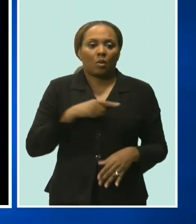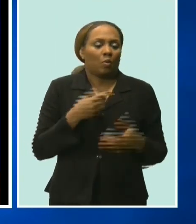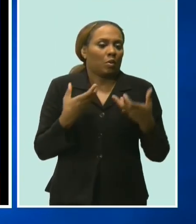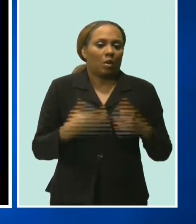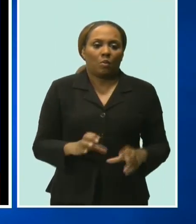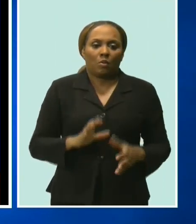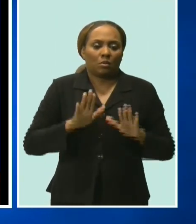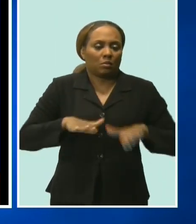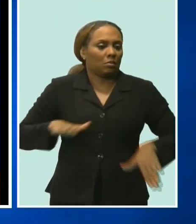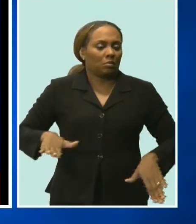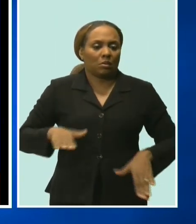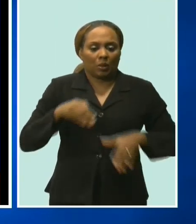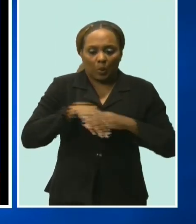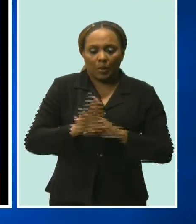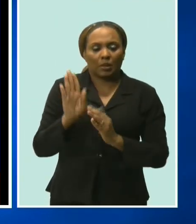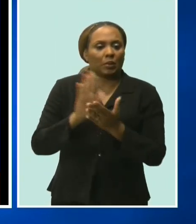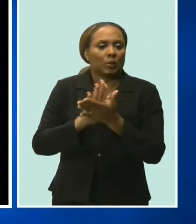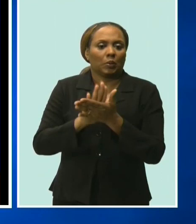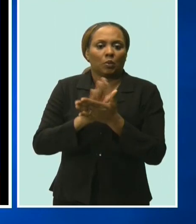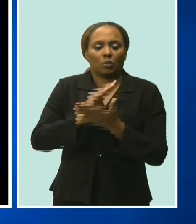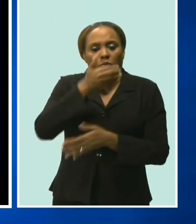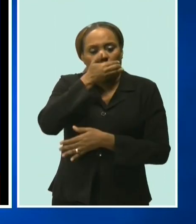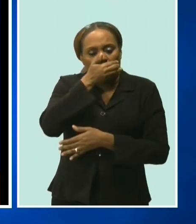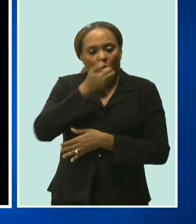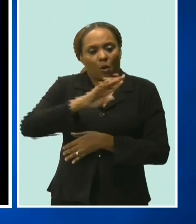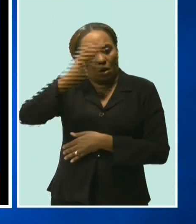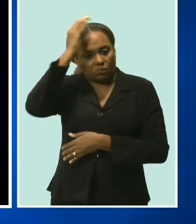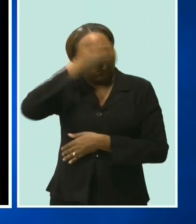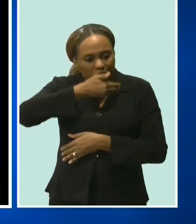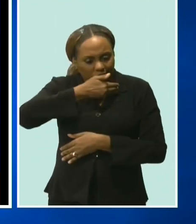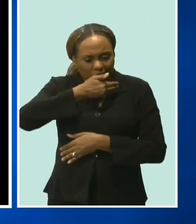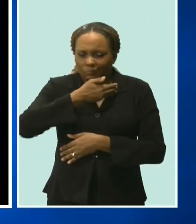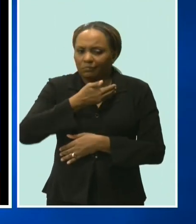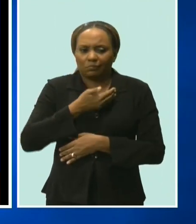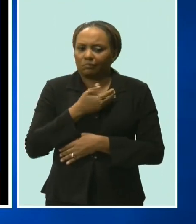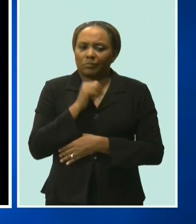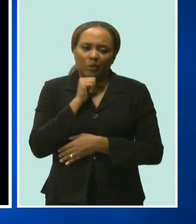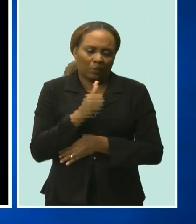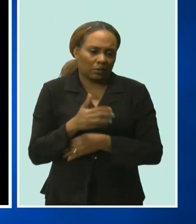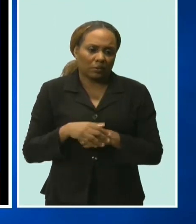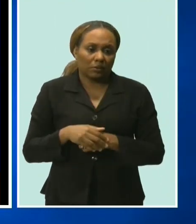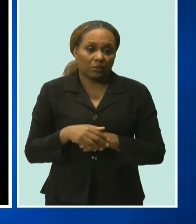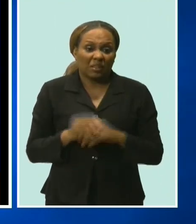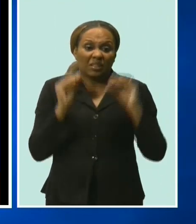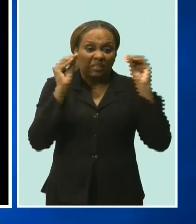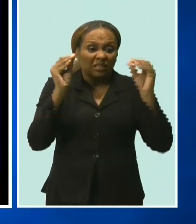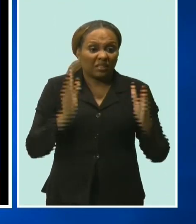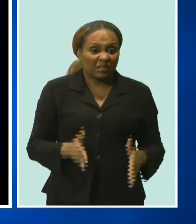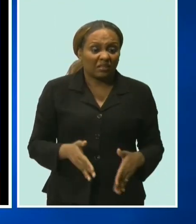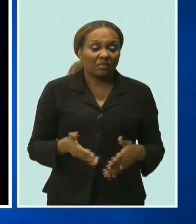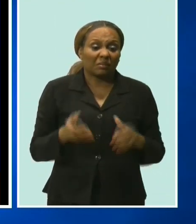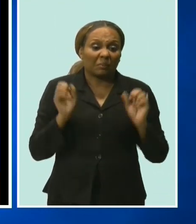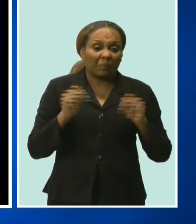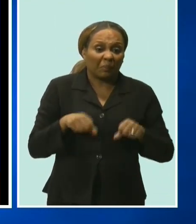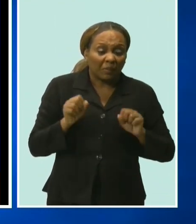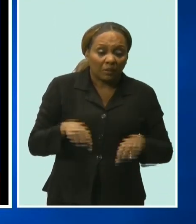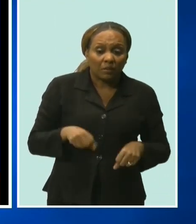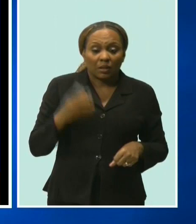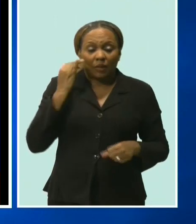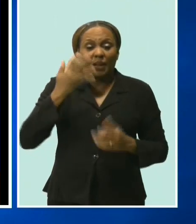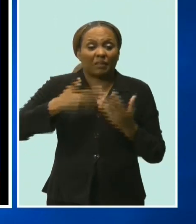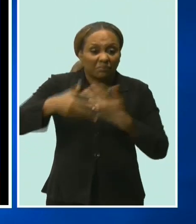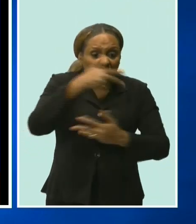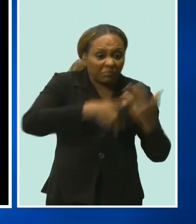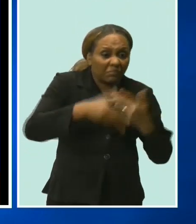face shields during normal hours. Teachers, possibly, to have a recommendation based on the level of interaction